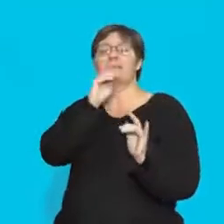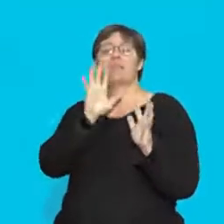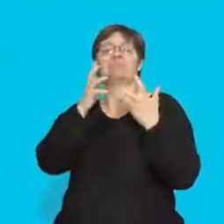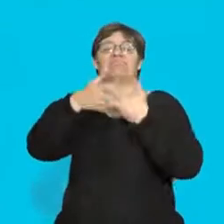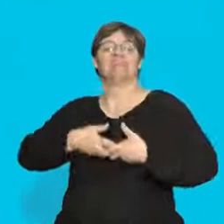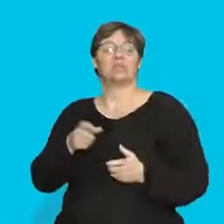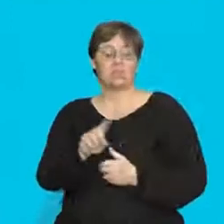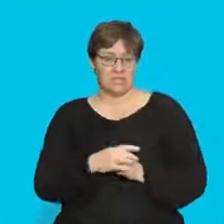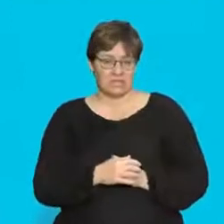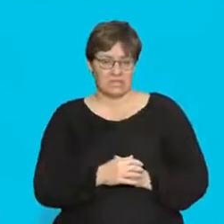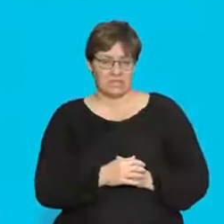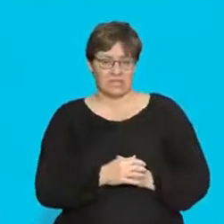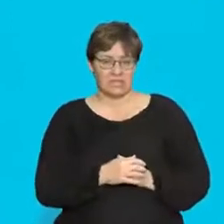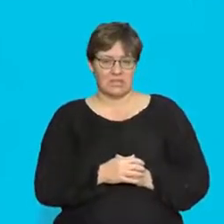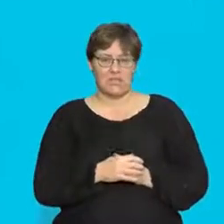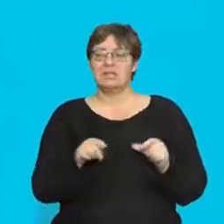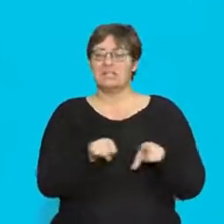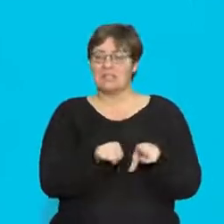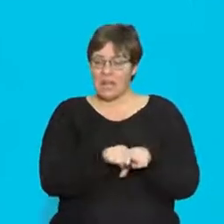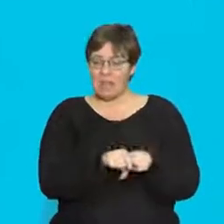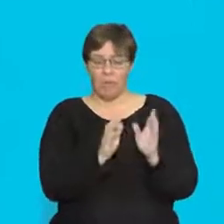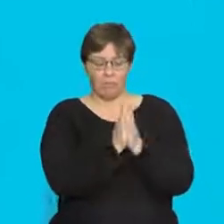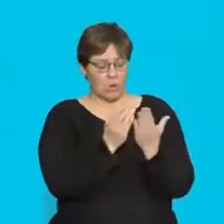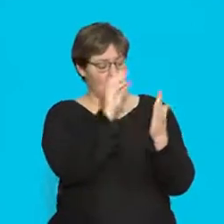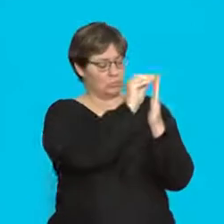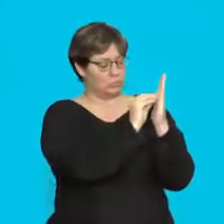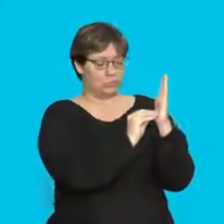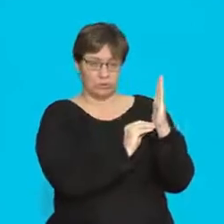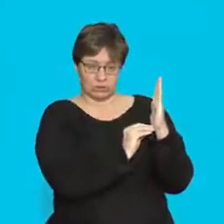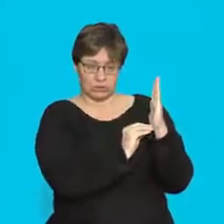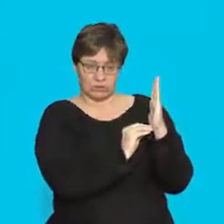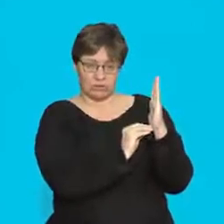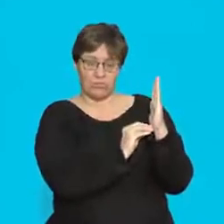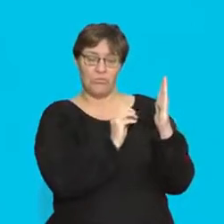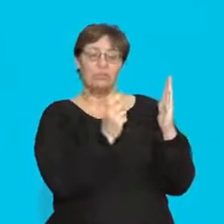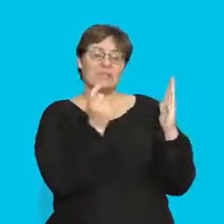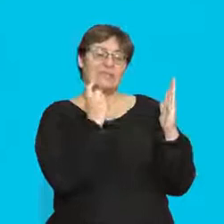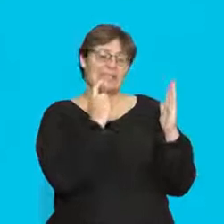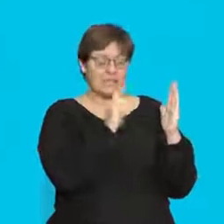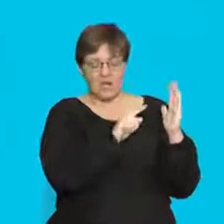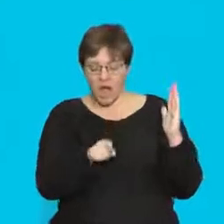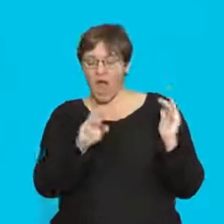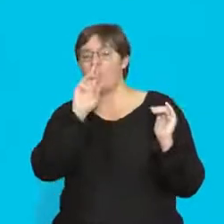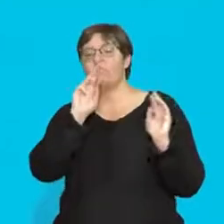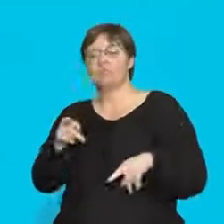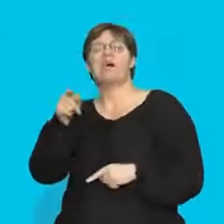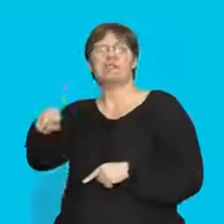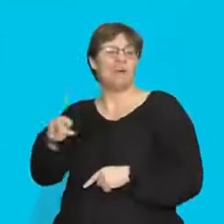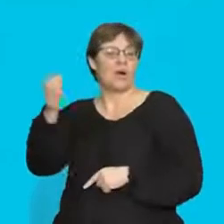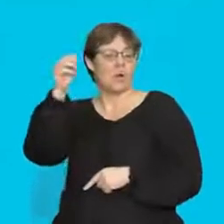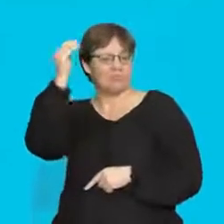is also to put them into a little book or into a glossary where you can refer to term